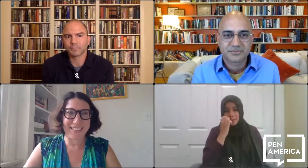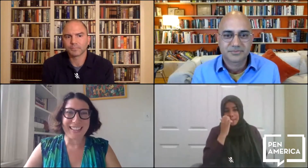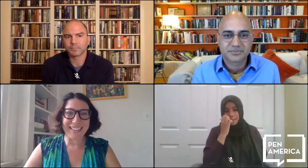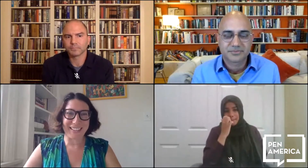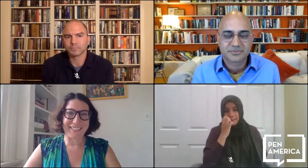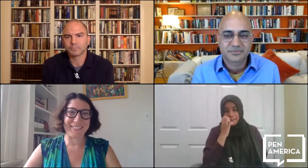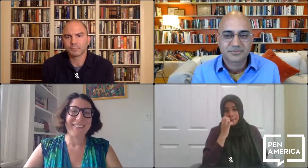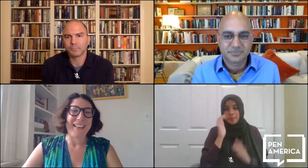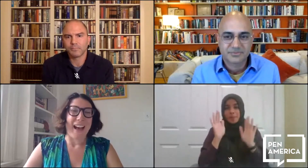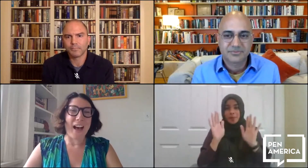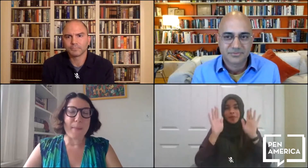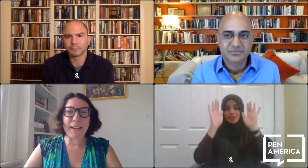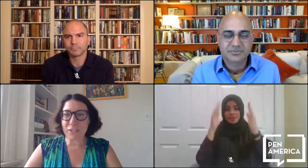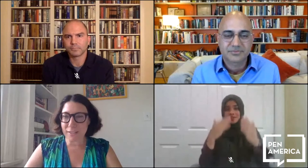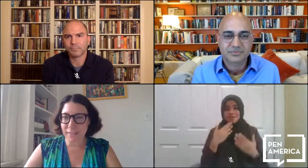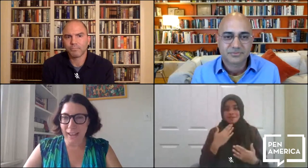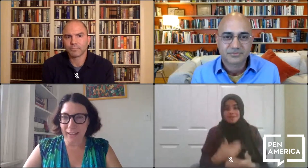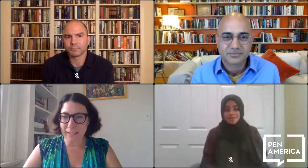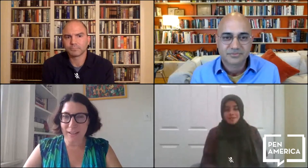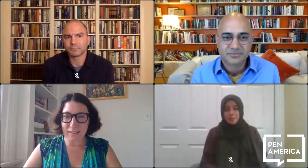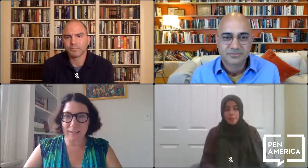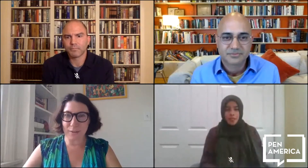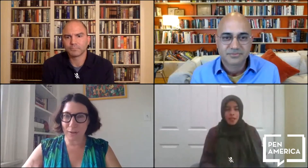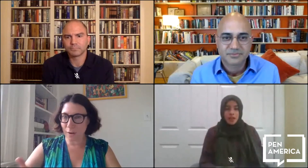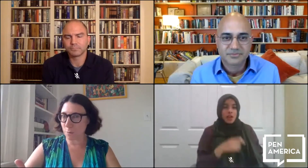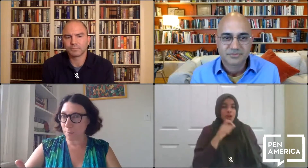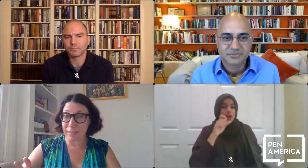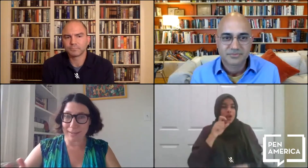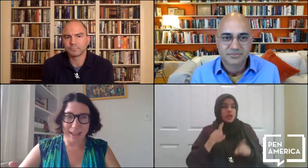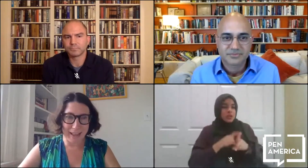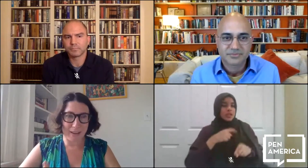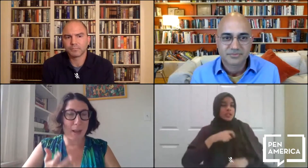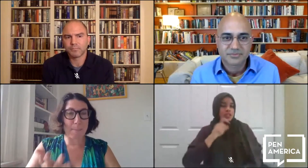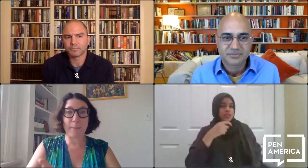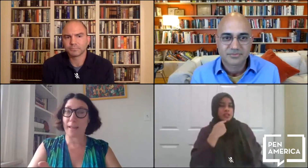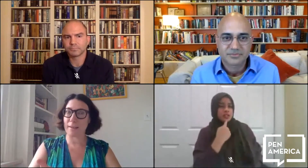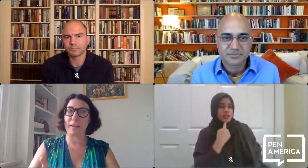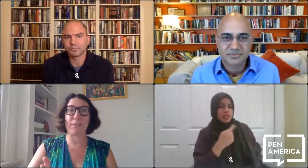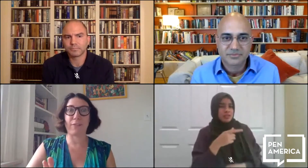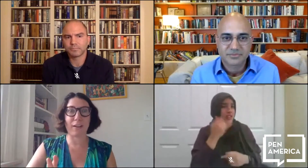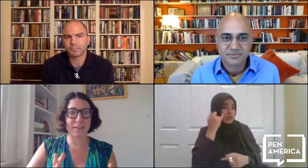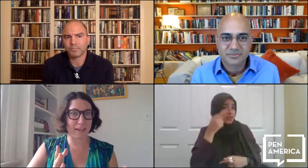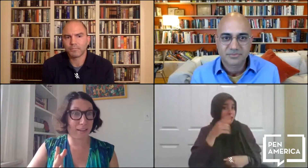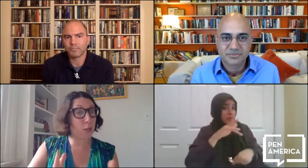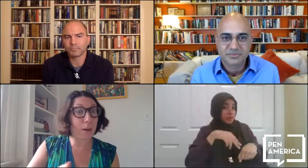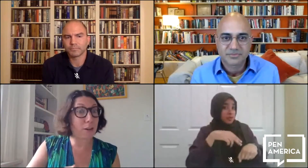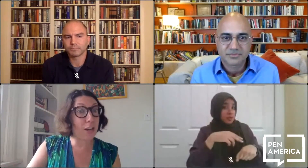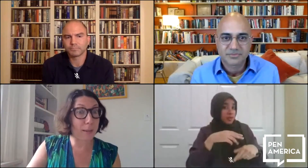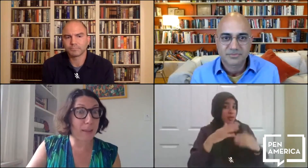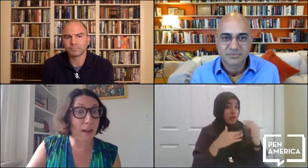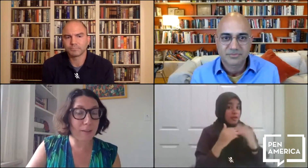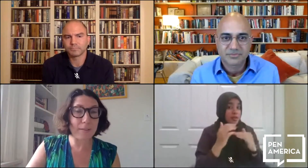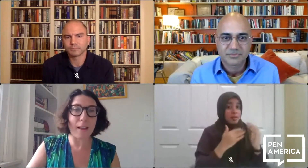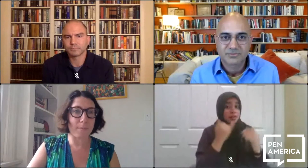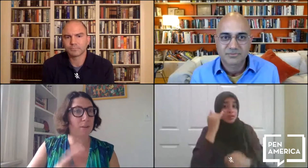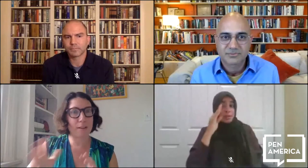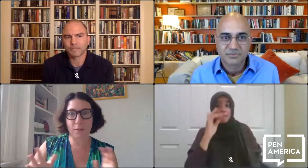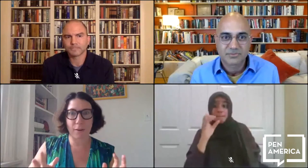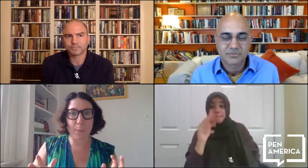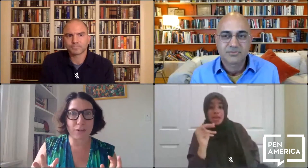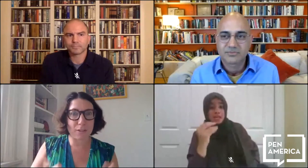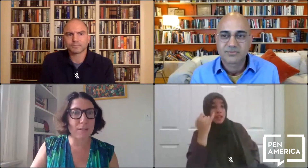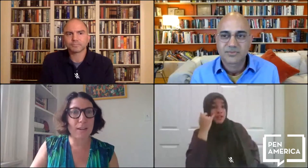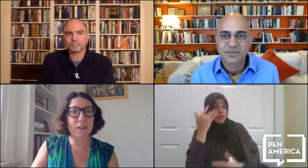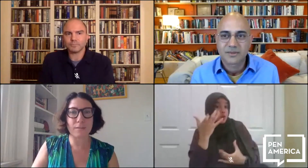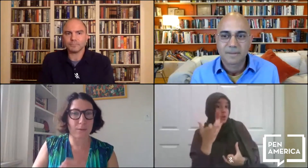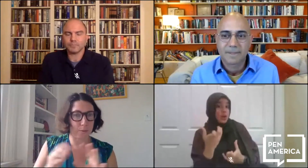Wonderful, thank you. And I should say, as long as you're comfortable with this, Ayad, Ben, if there is anything you want to chime in on, there's lots of